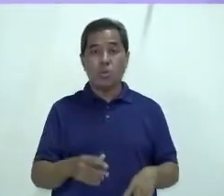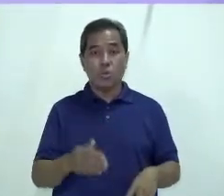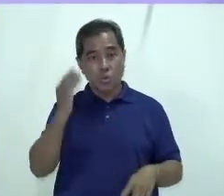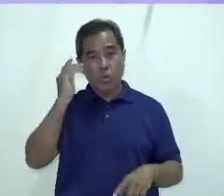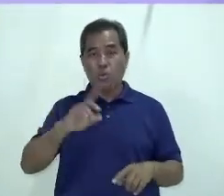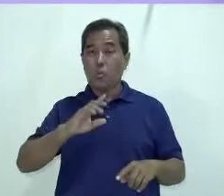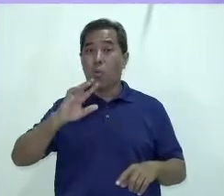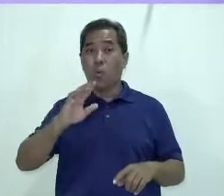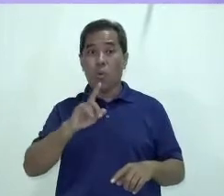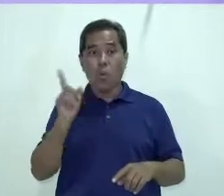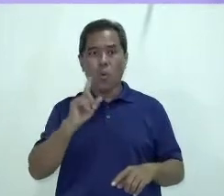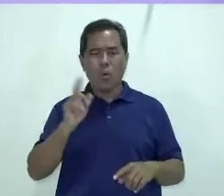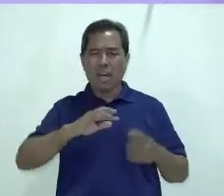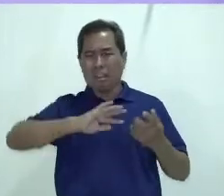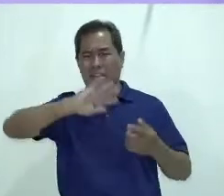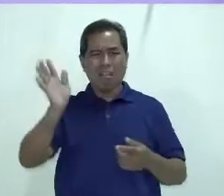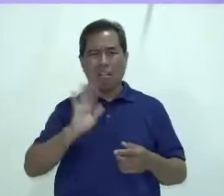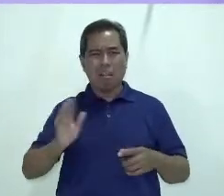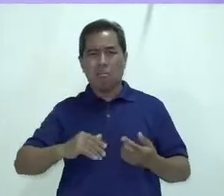God.